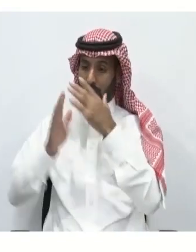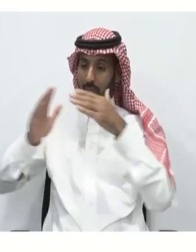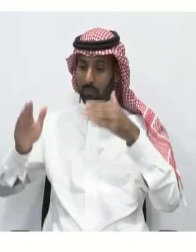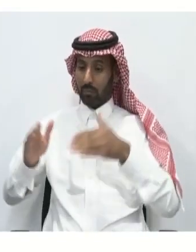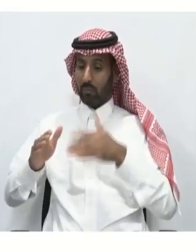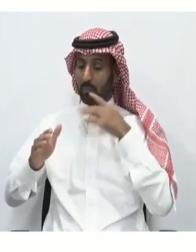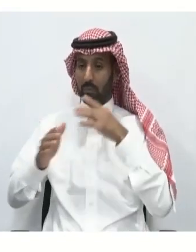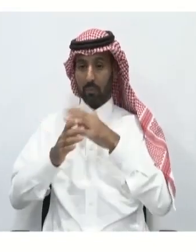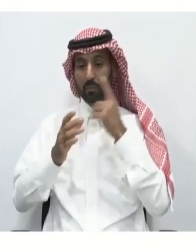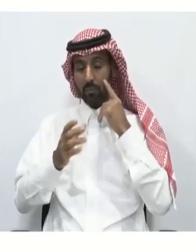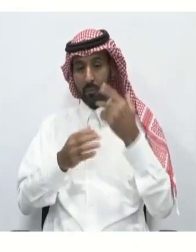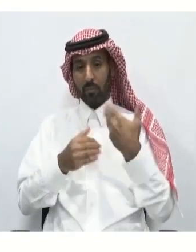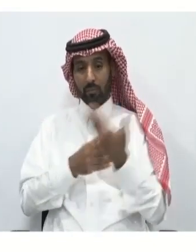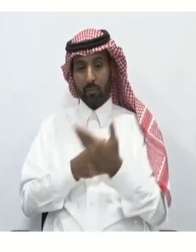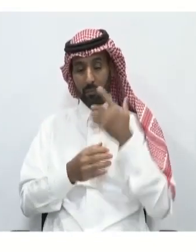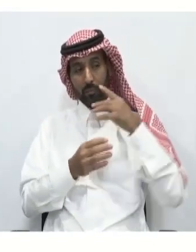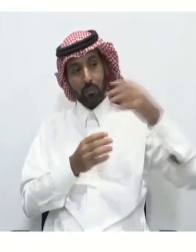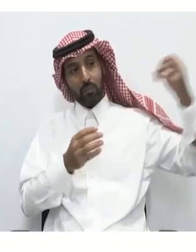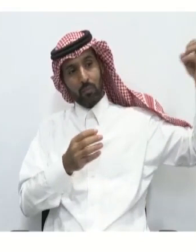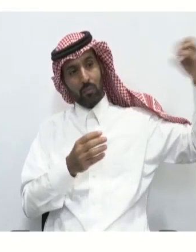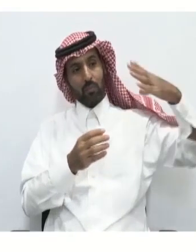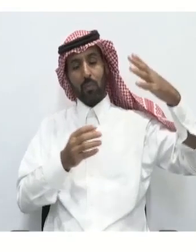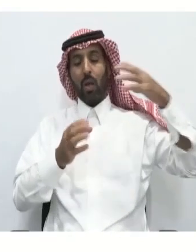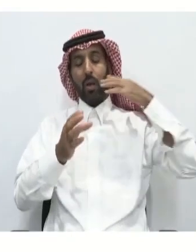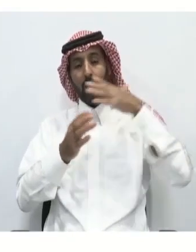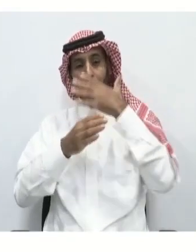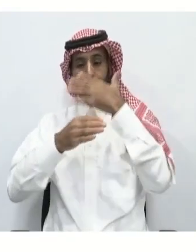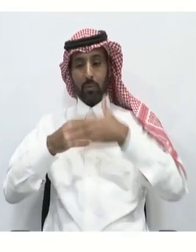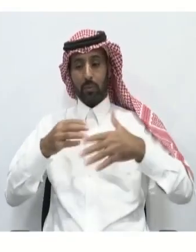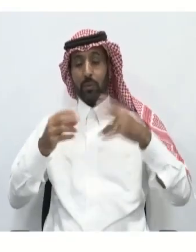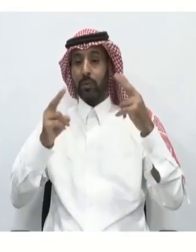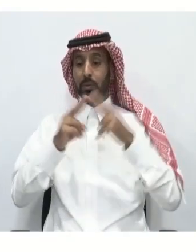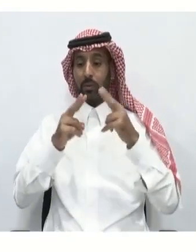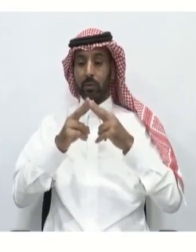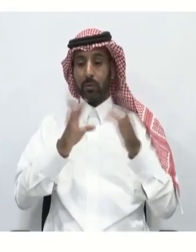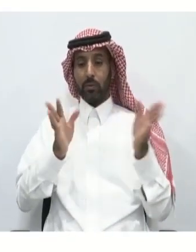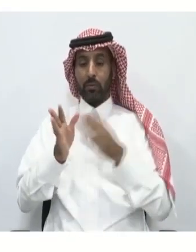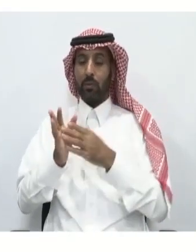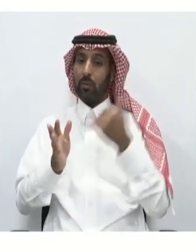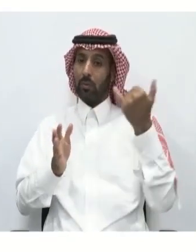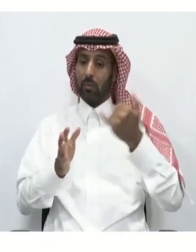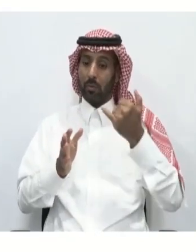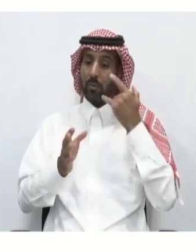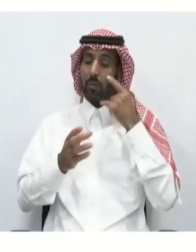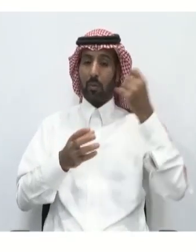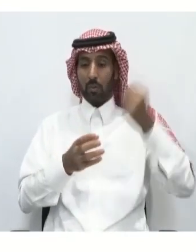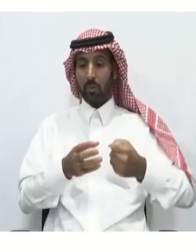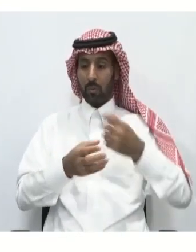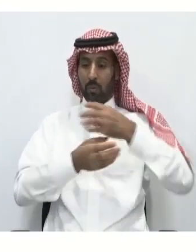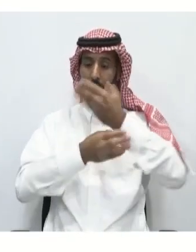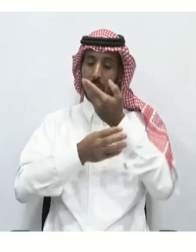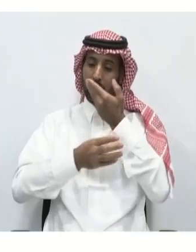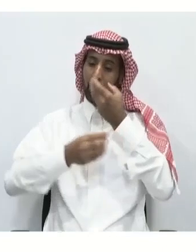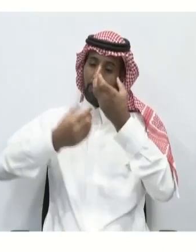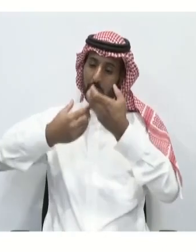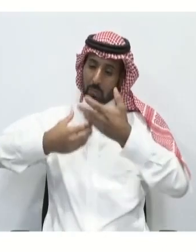rain collection and passive solar architecture. Also, the bathrooms have low flush toilets and pull chain showers,